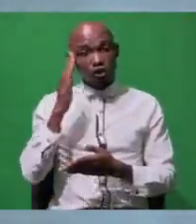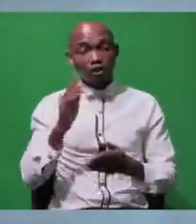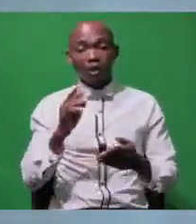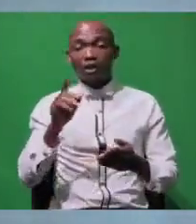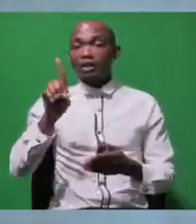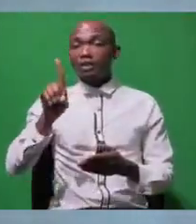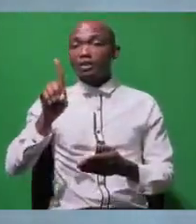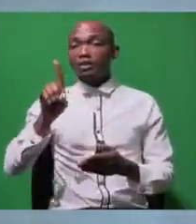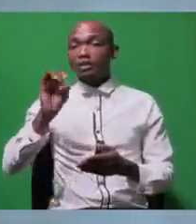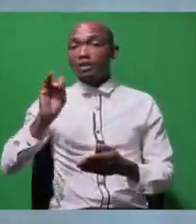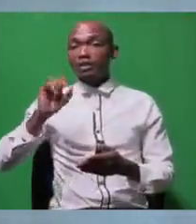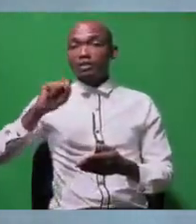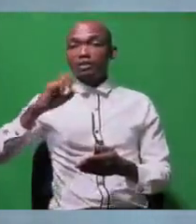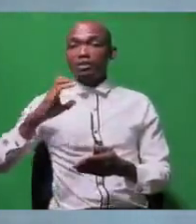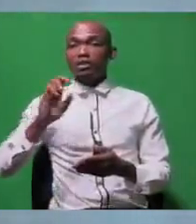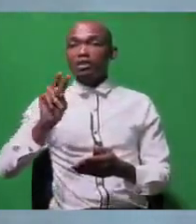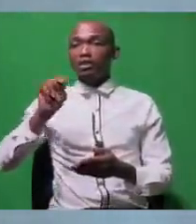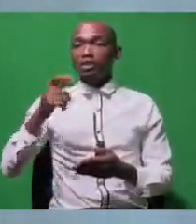allowed.